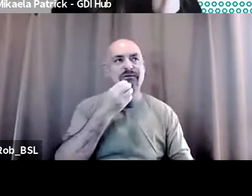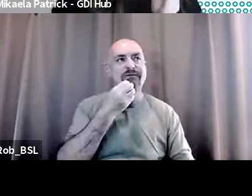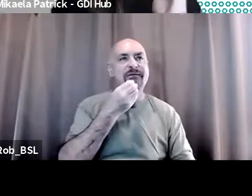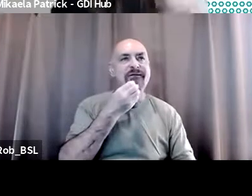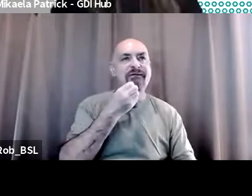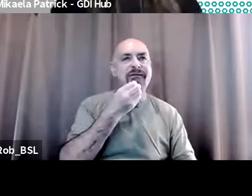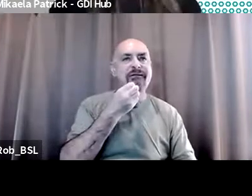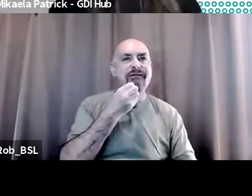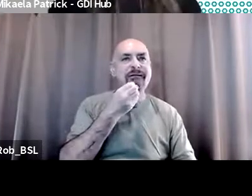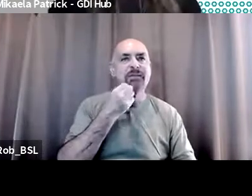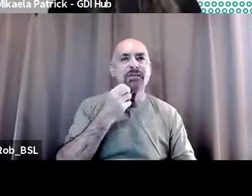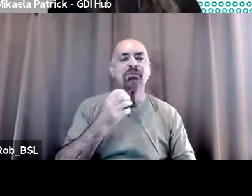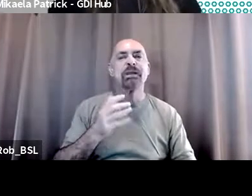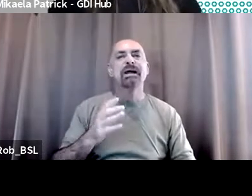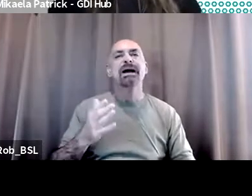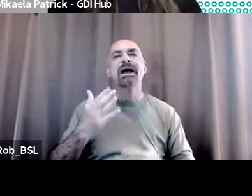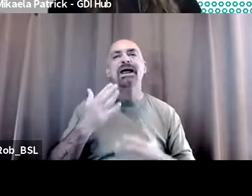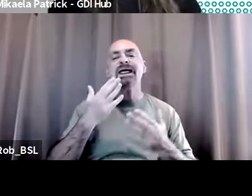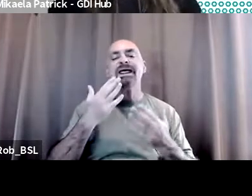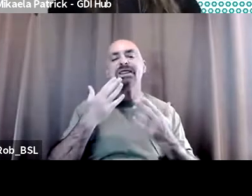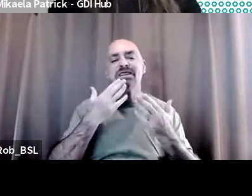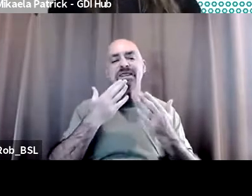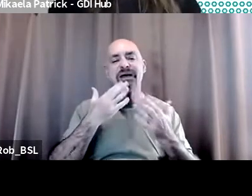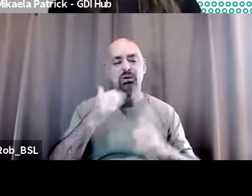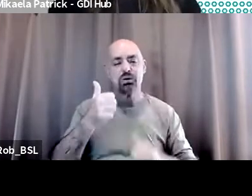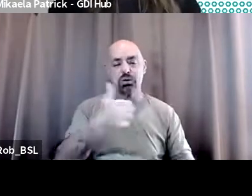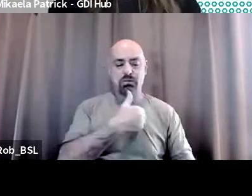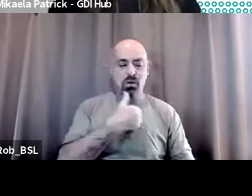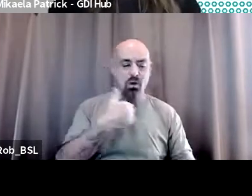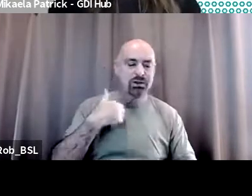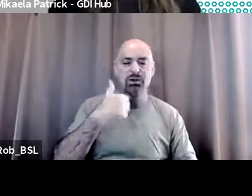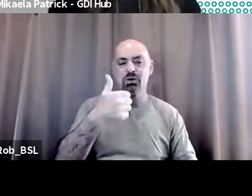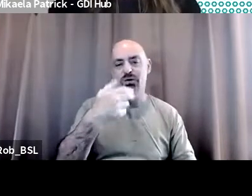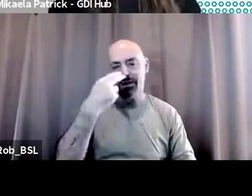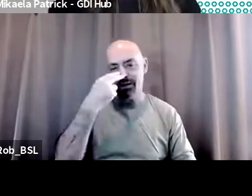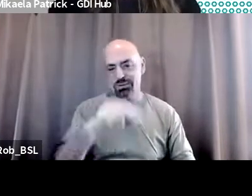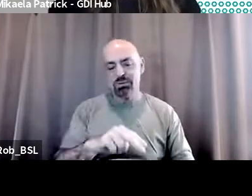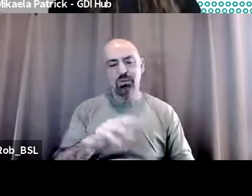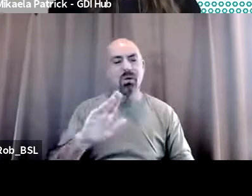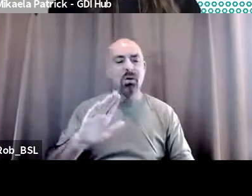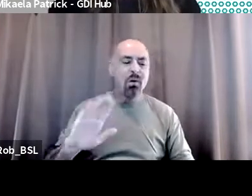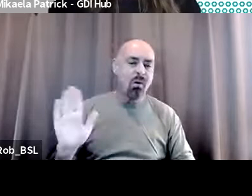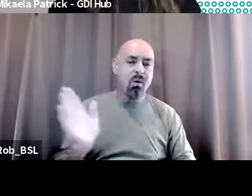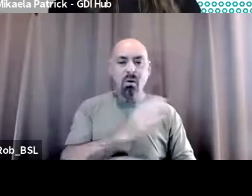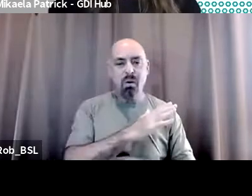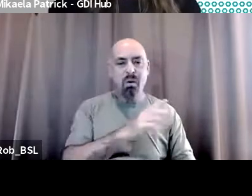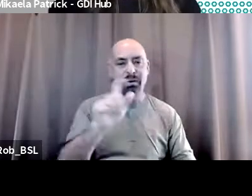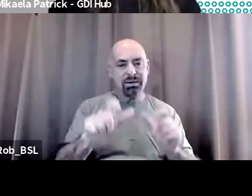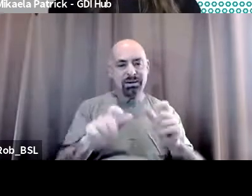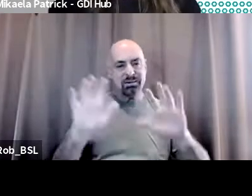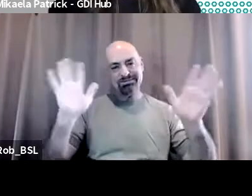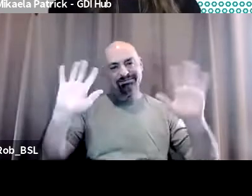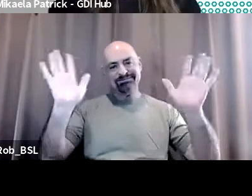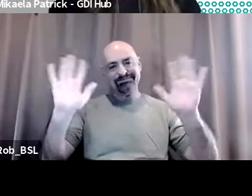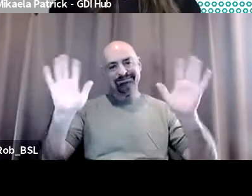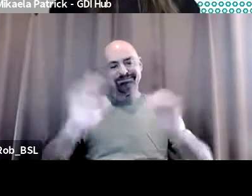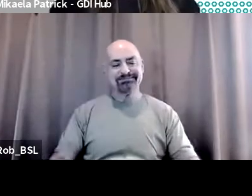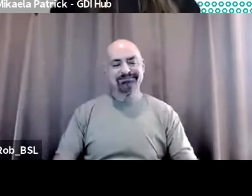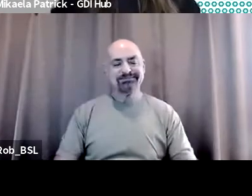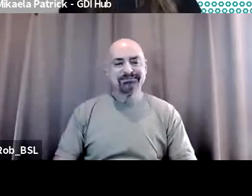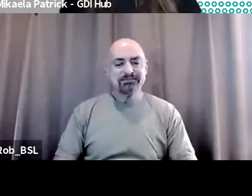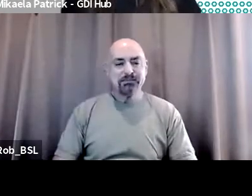Thank you, Vicky, and good morning, good afternoon to everybody. I